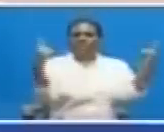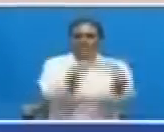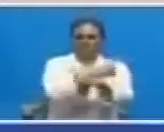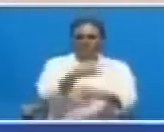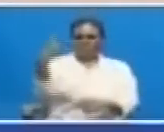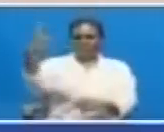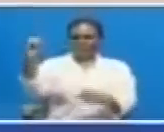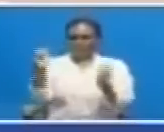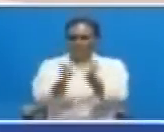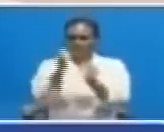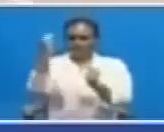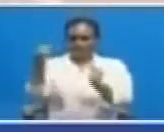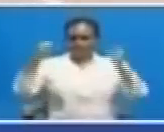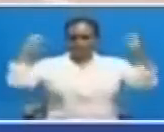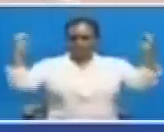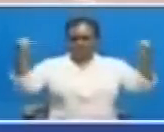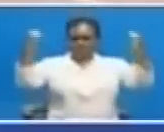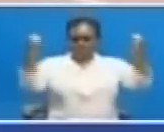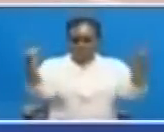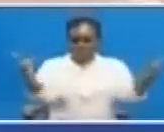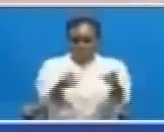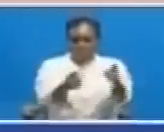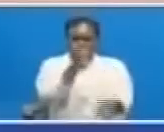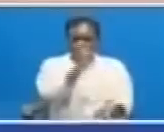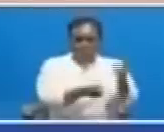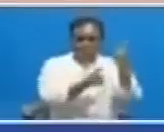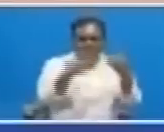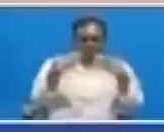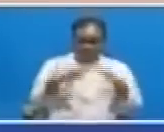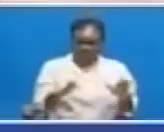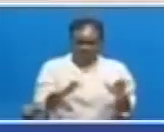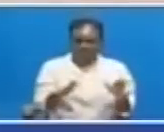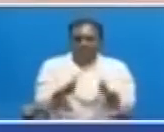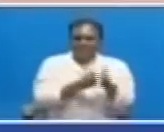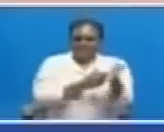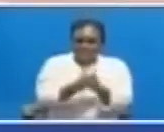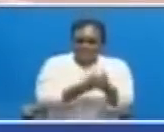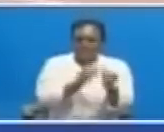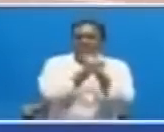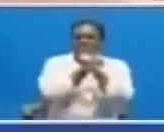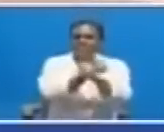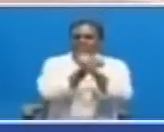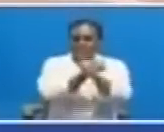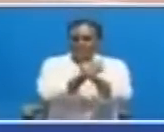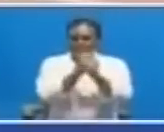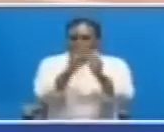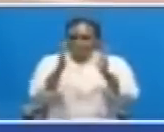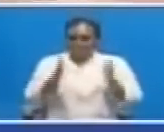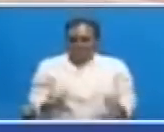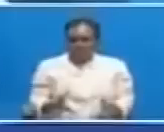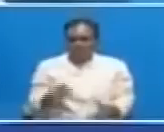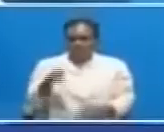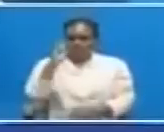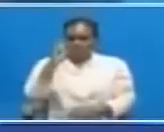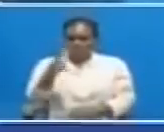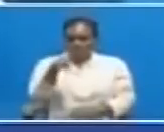National Athletics Championships, where athletes in the short races stole the limelight. Sensational Defense Forces sprinter Mike Mukamba was the one to